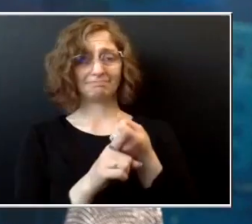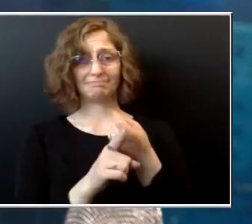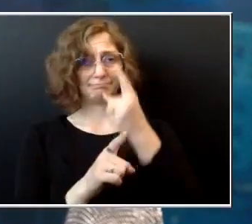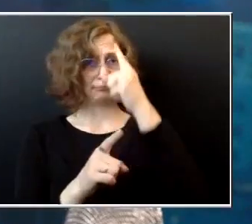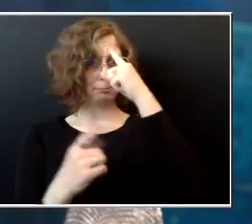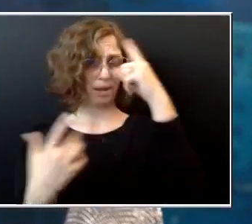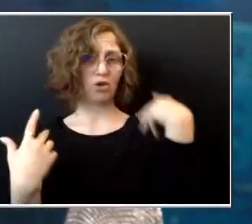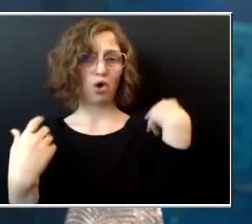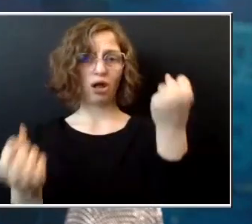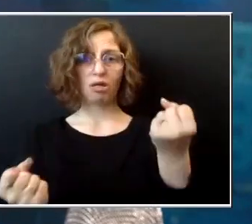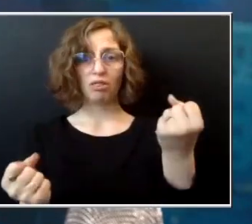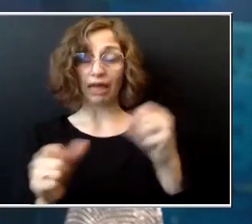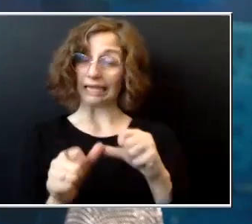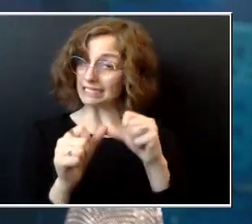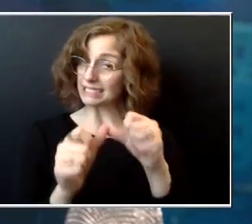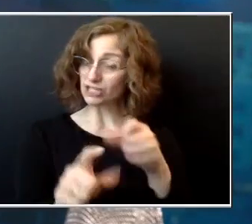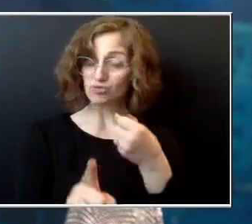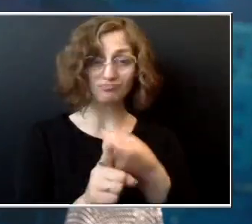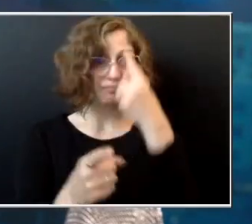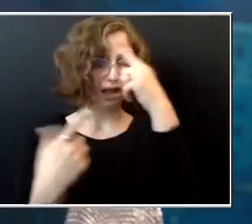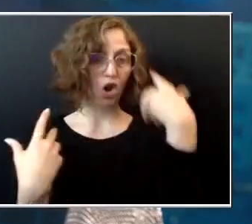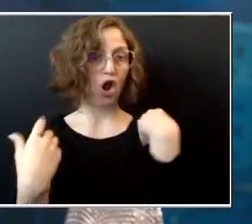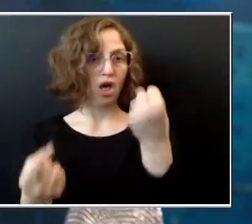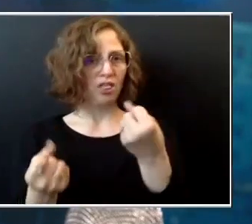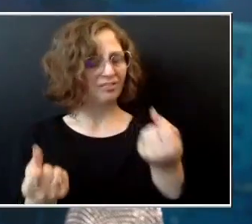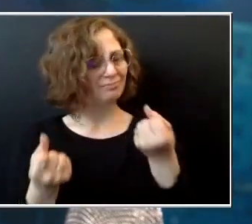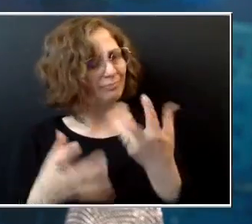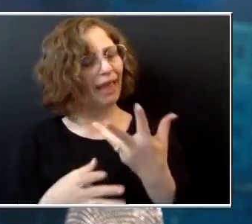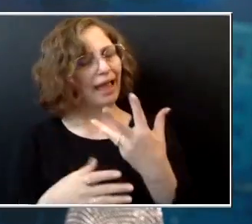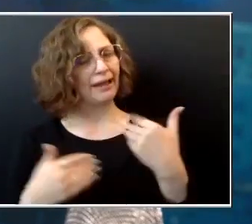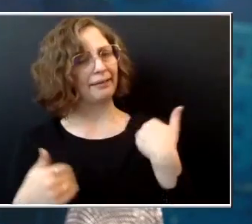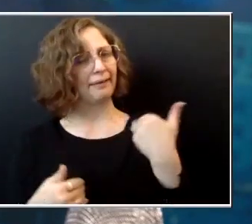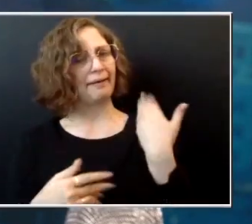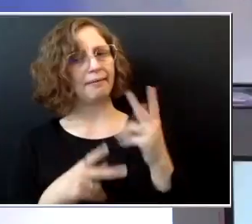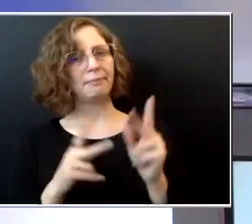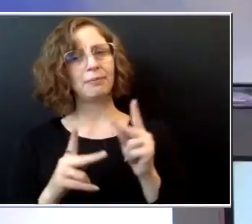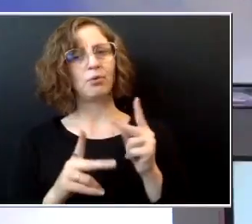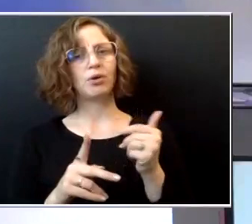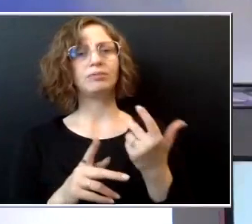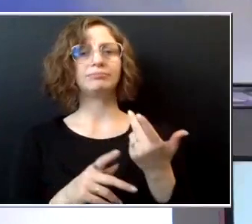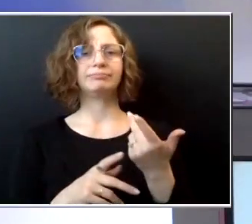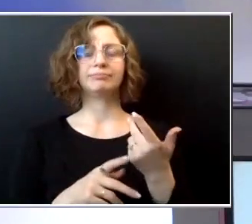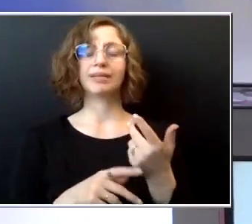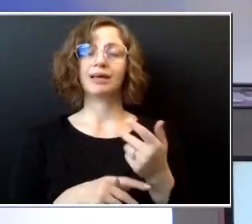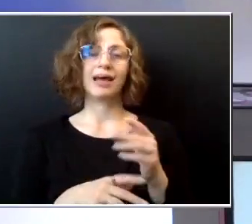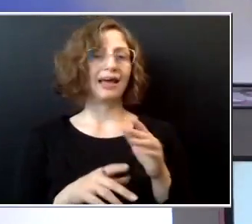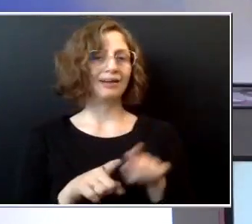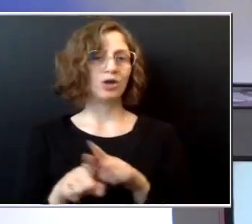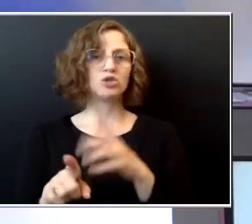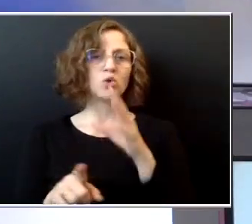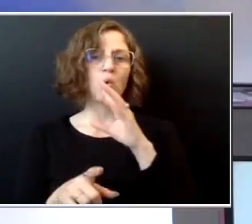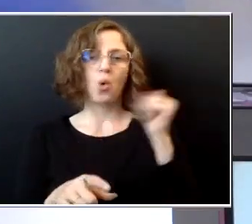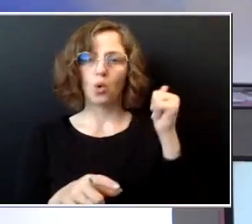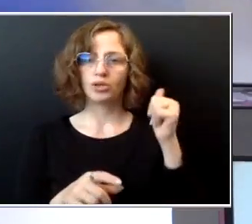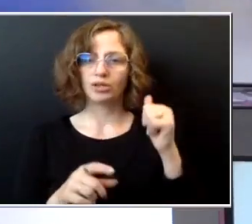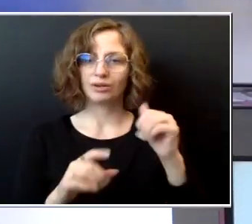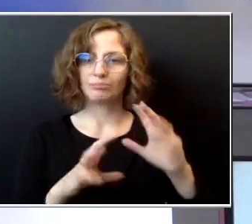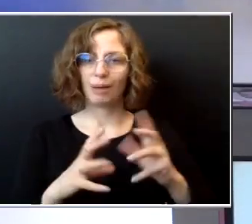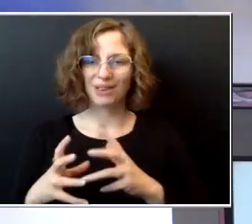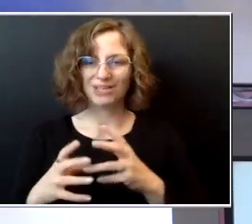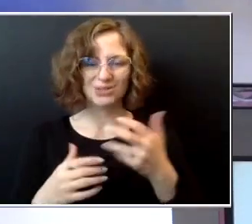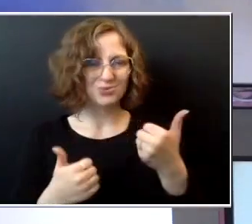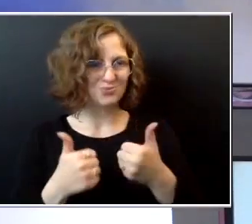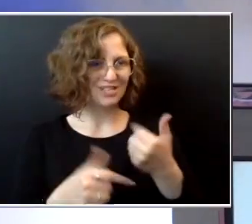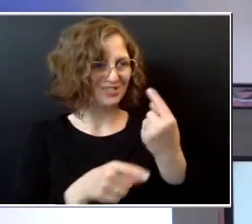and people who were really trapped by that, especially in our older population. Which one's right and which one's wrong? Well, we're in